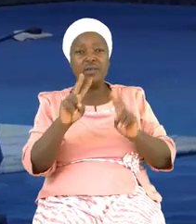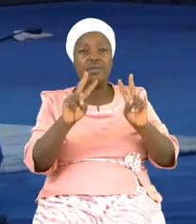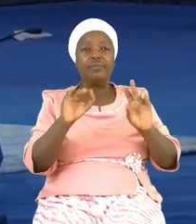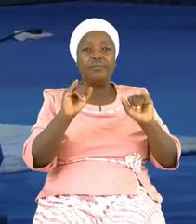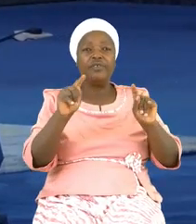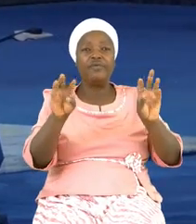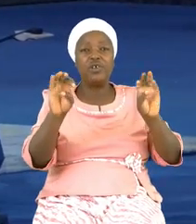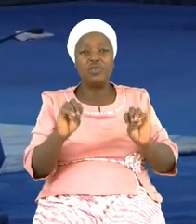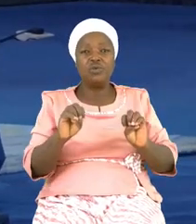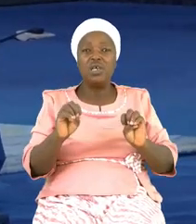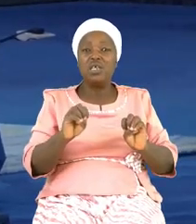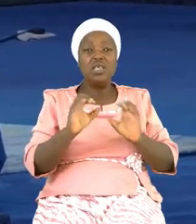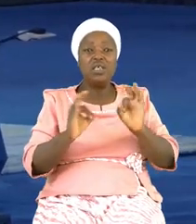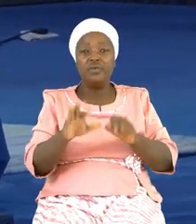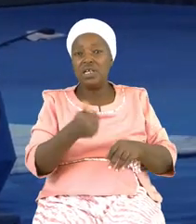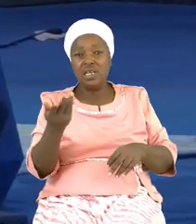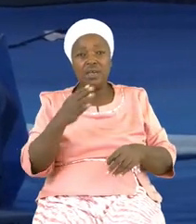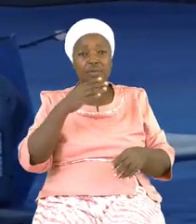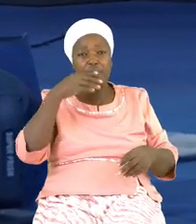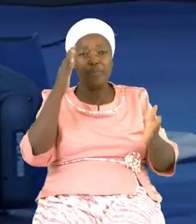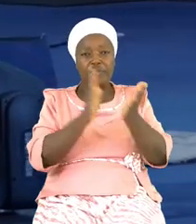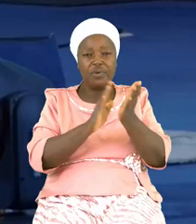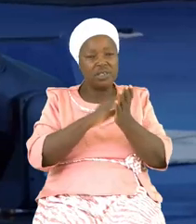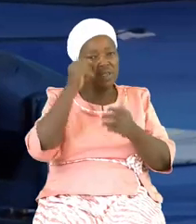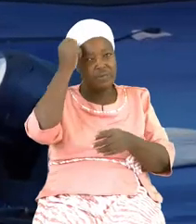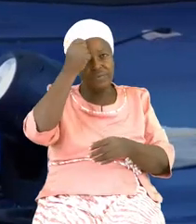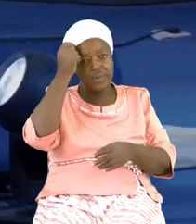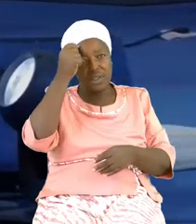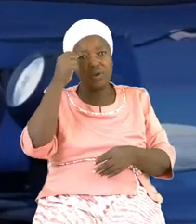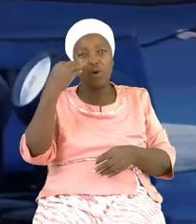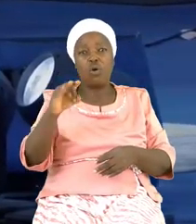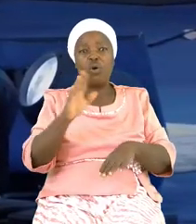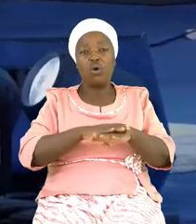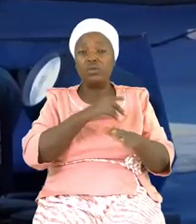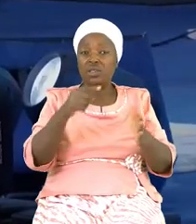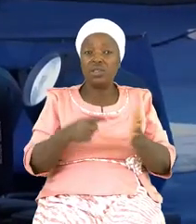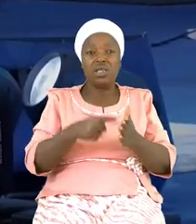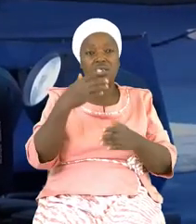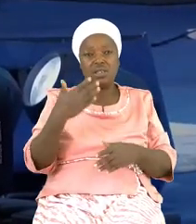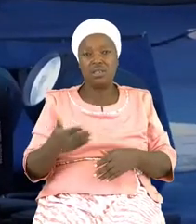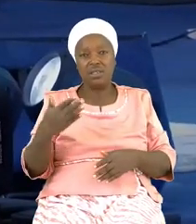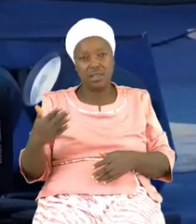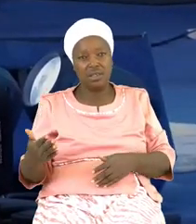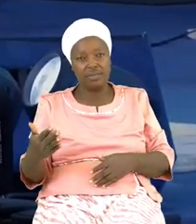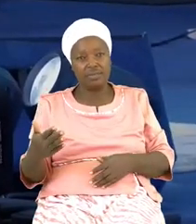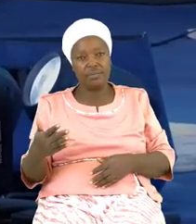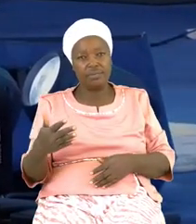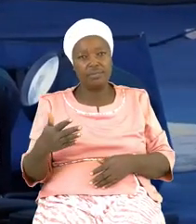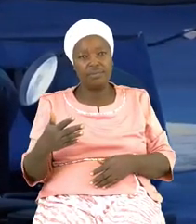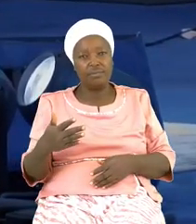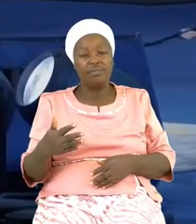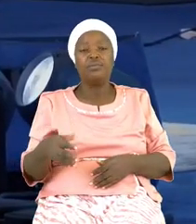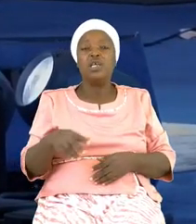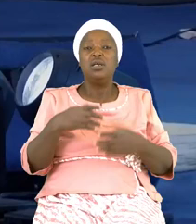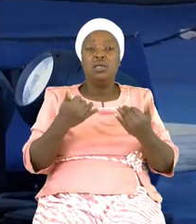be any praise, think on these things. Now your life takes